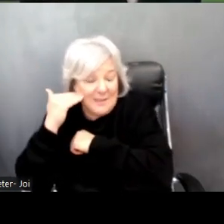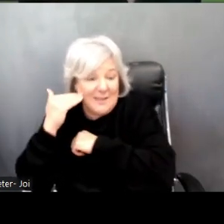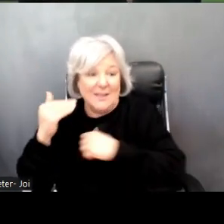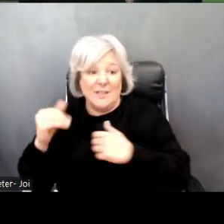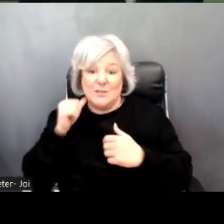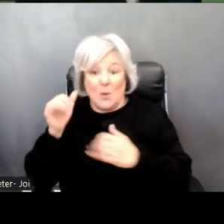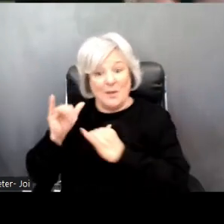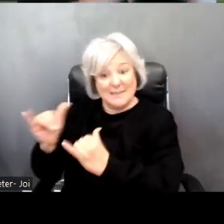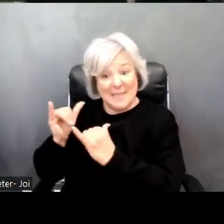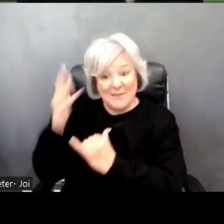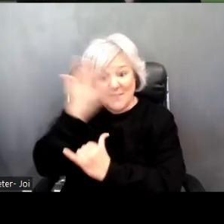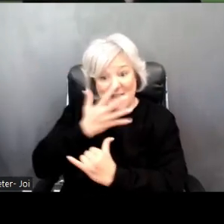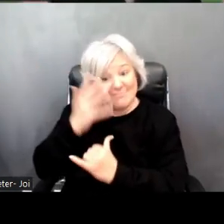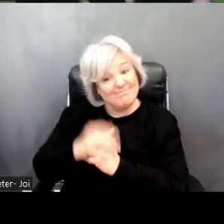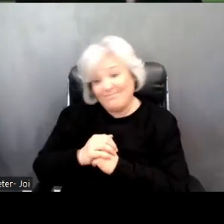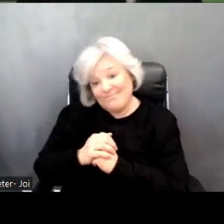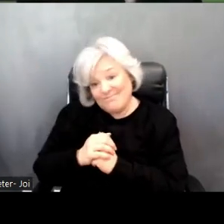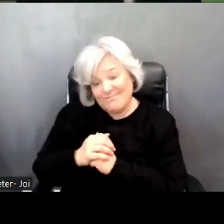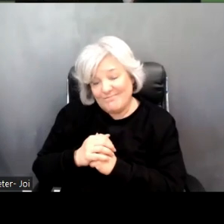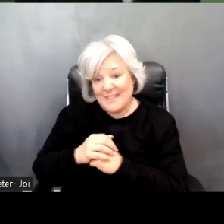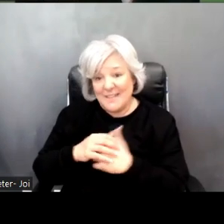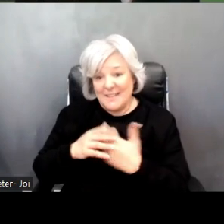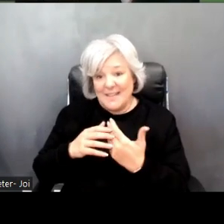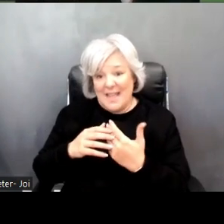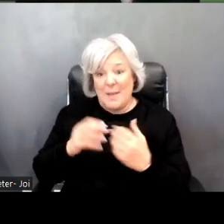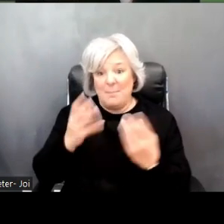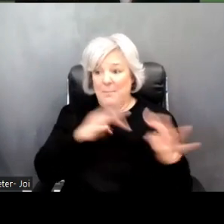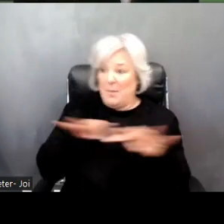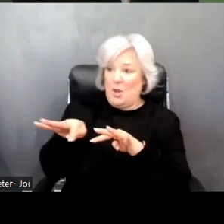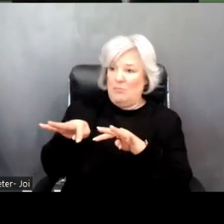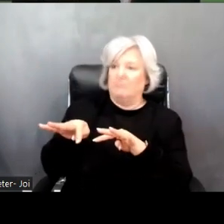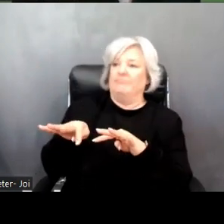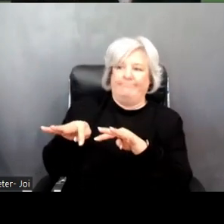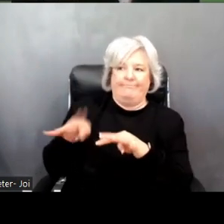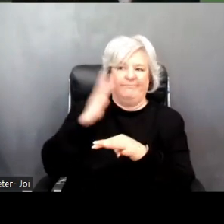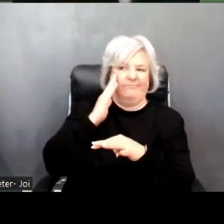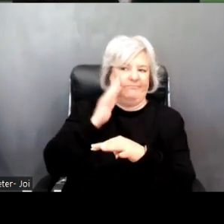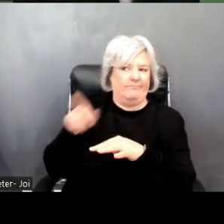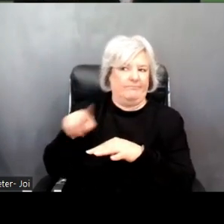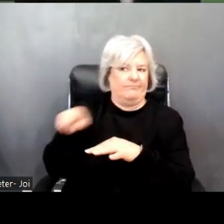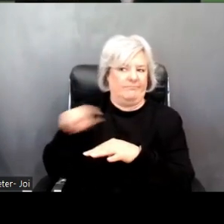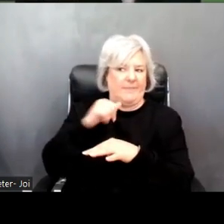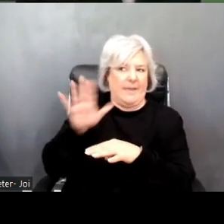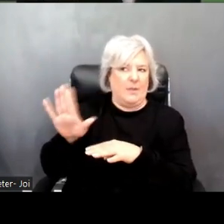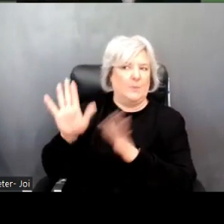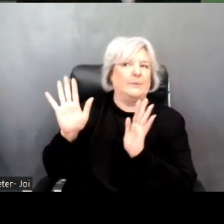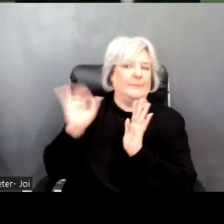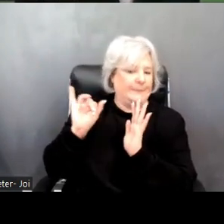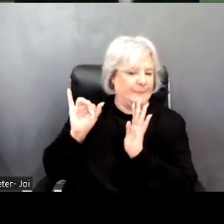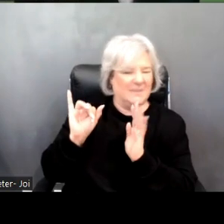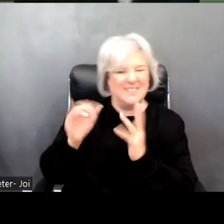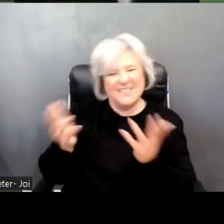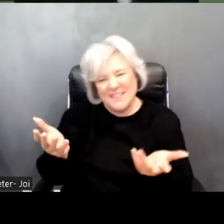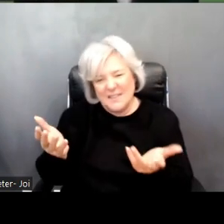us. And it's, it's out there for everybody to see, right? So it's more complex than I